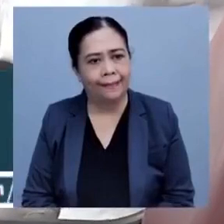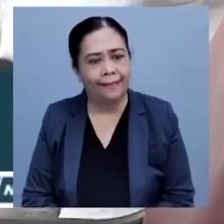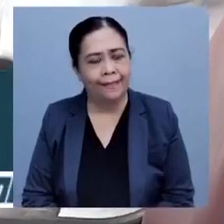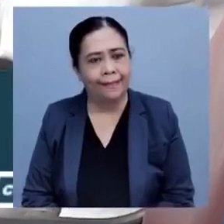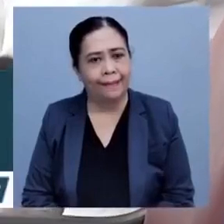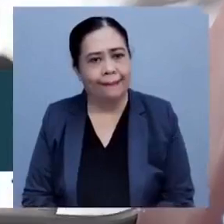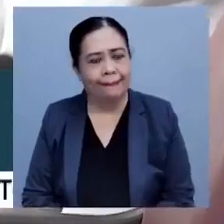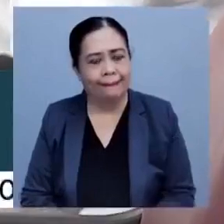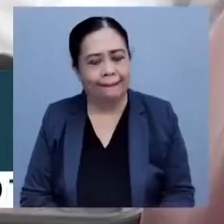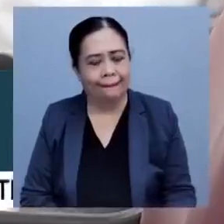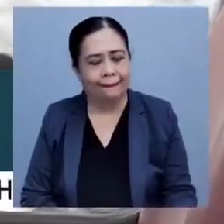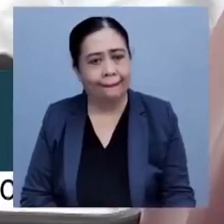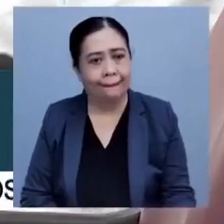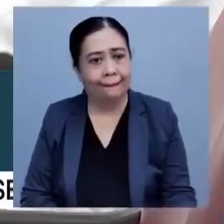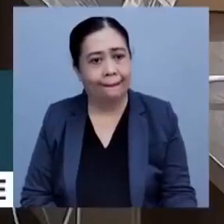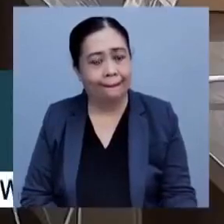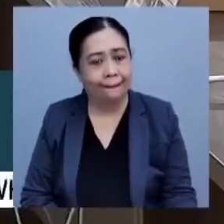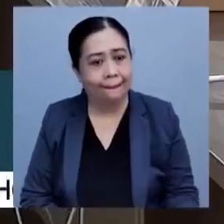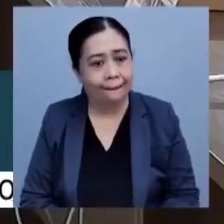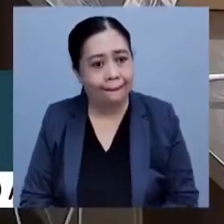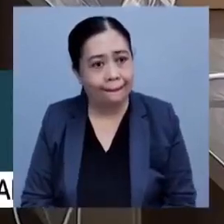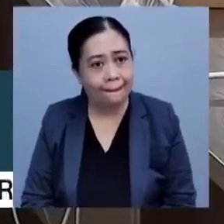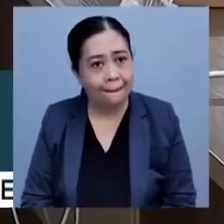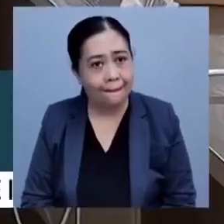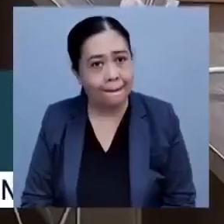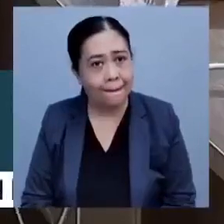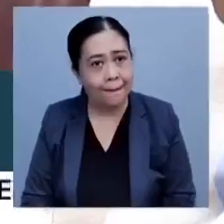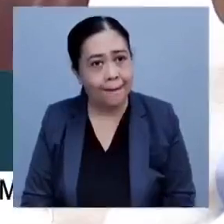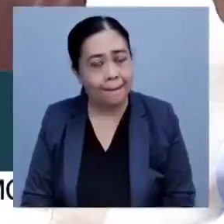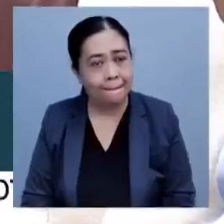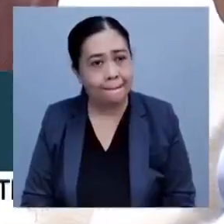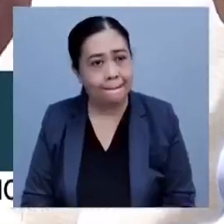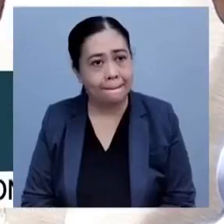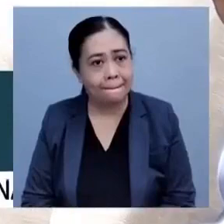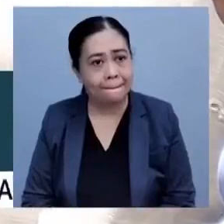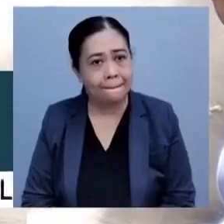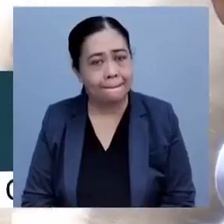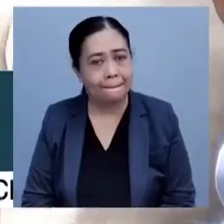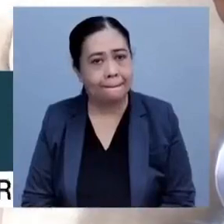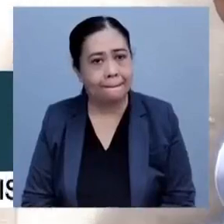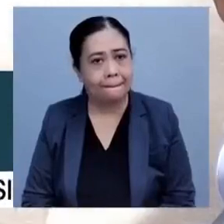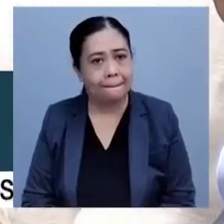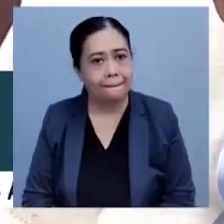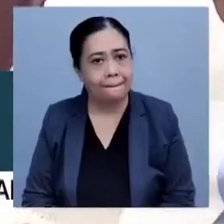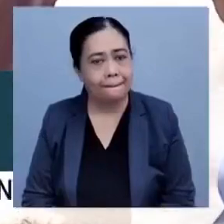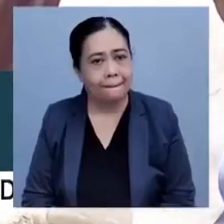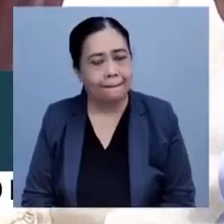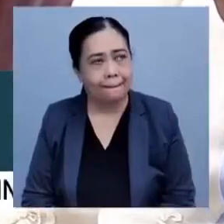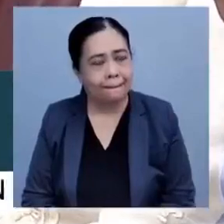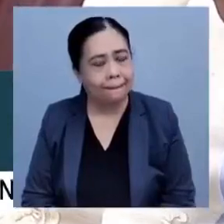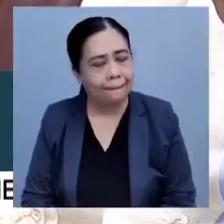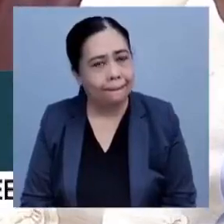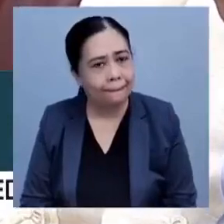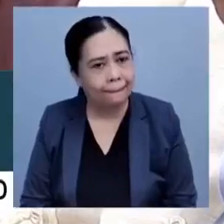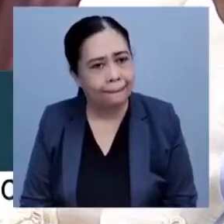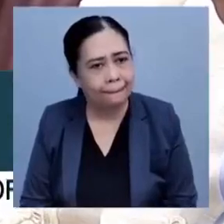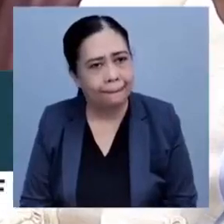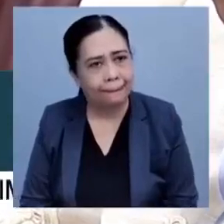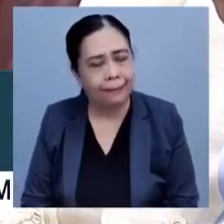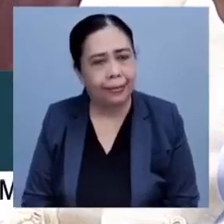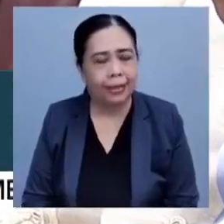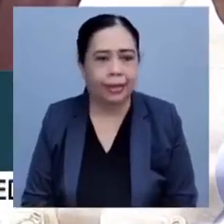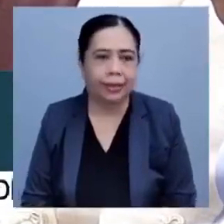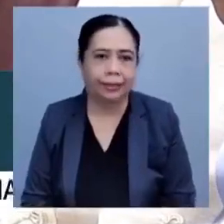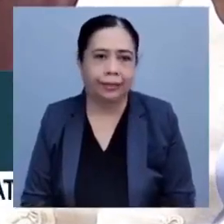For next year, House Appropriations Panel Vice Chairperson Stella Quimbo said government will borrow some 2.4 trillion pesos more